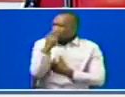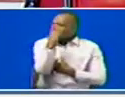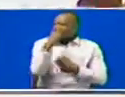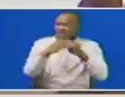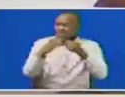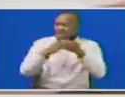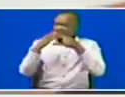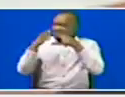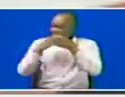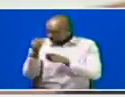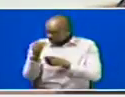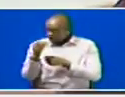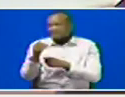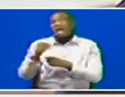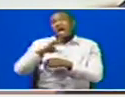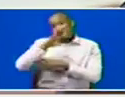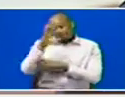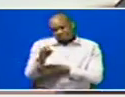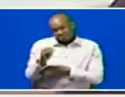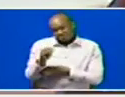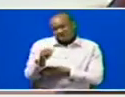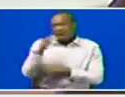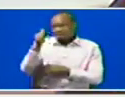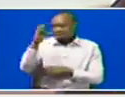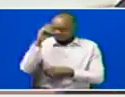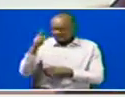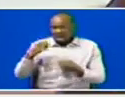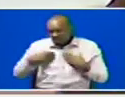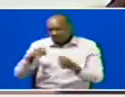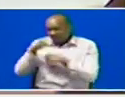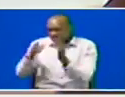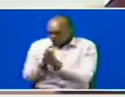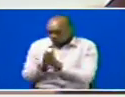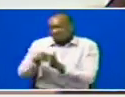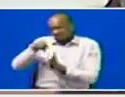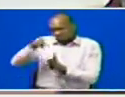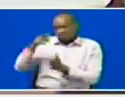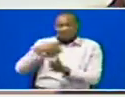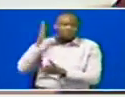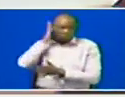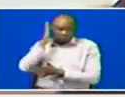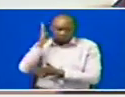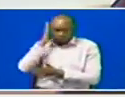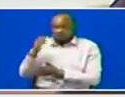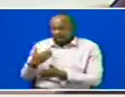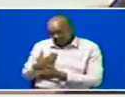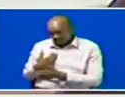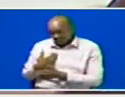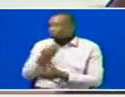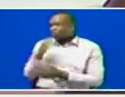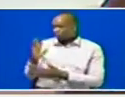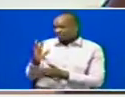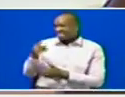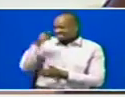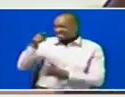the Anglican Communion has really struggled with controversy regarding its stand on homosexuality. Indeed. And this has